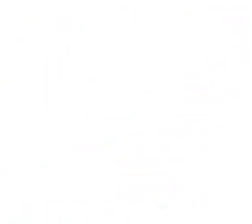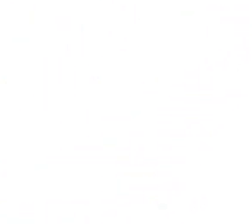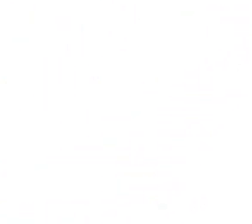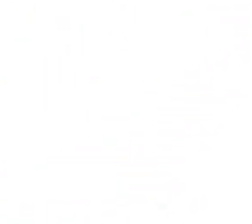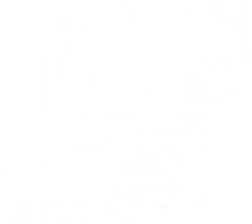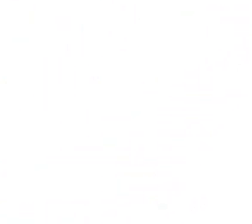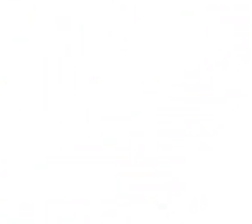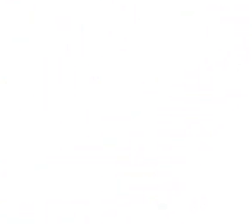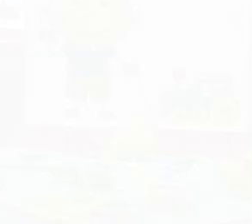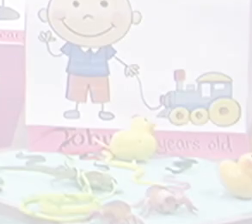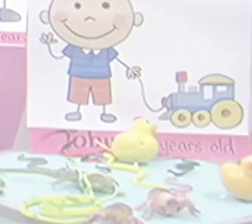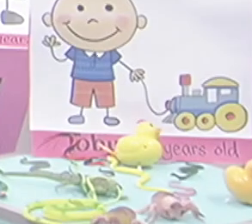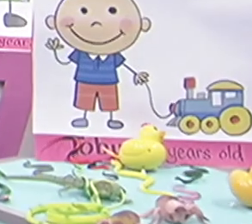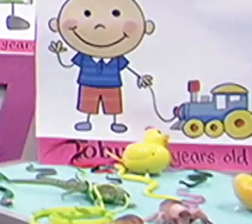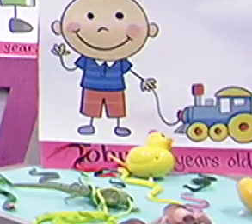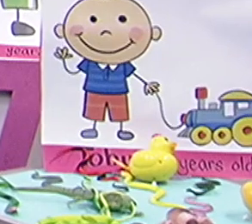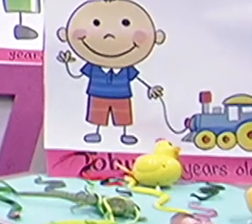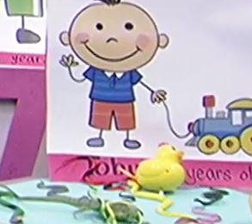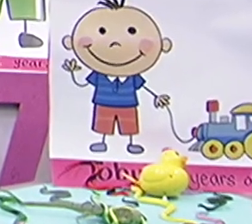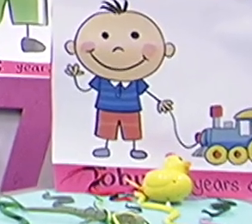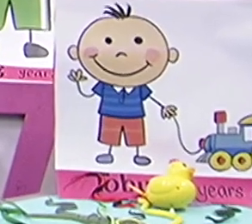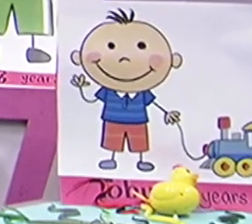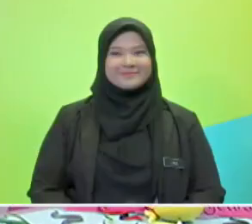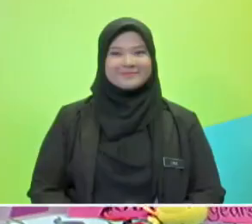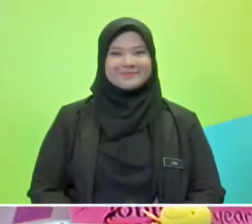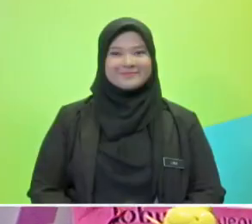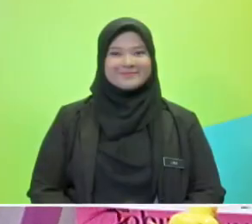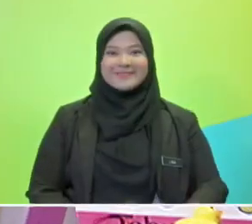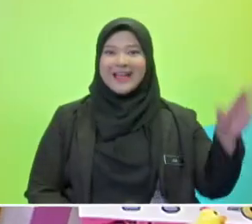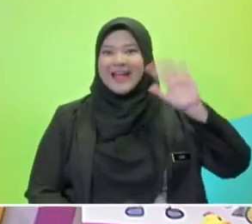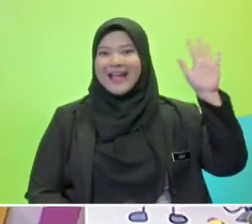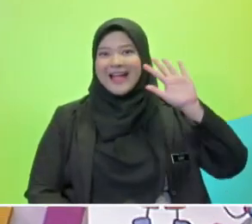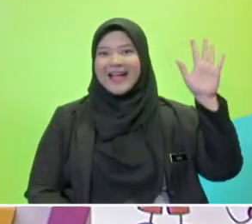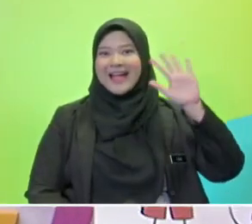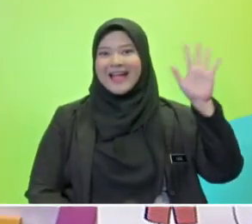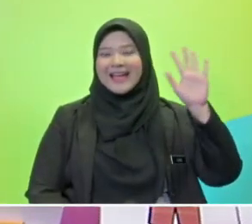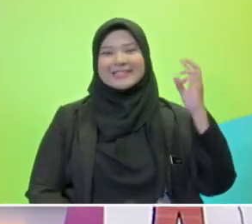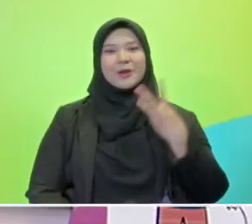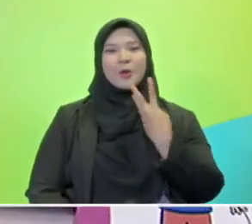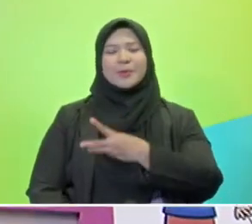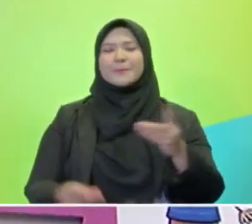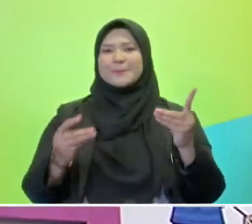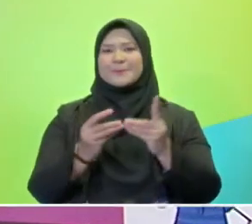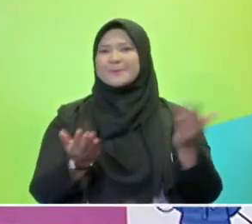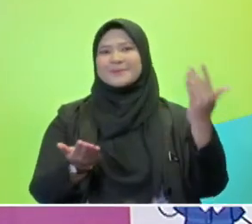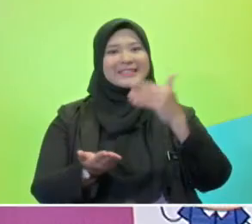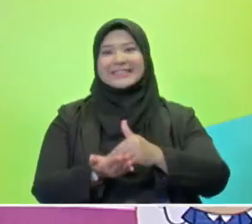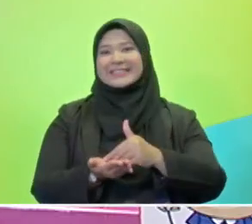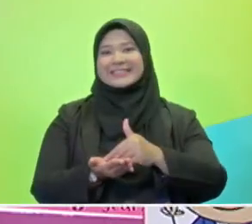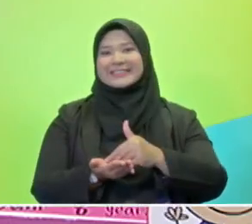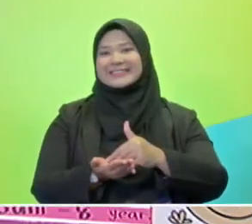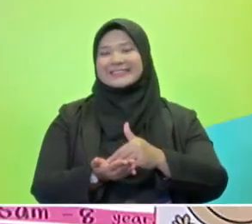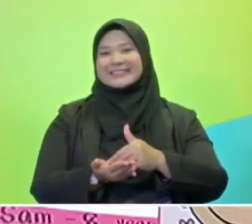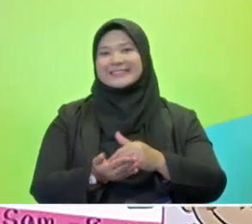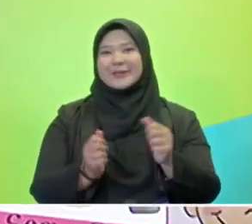TV KPM. Welcome back to Levon Slot Didik TV KPM. Ifan still with Teacher